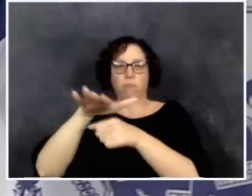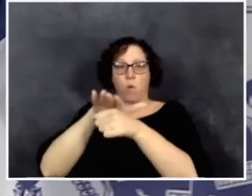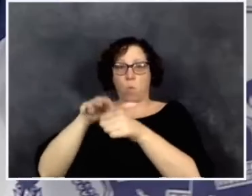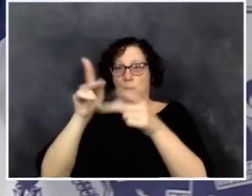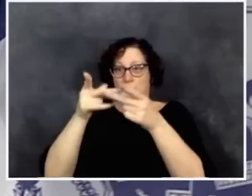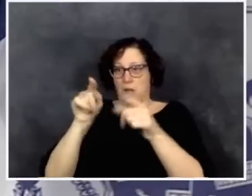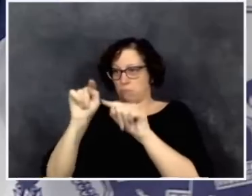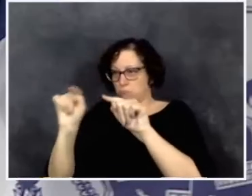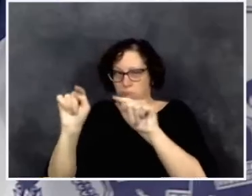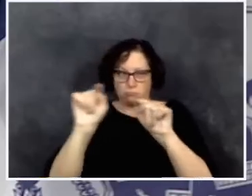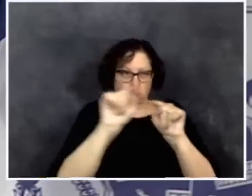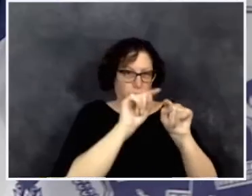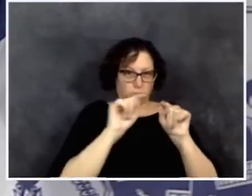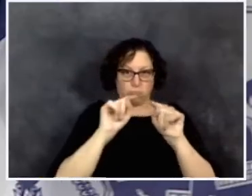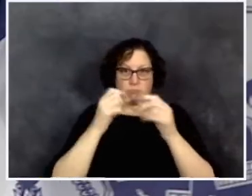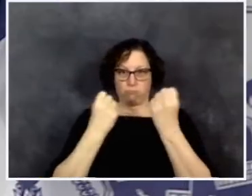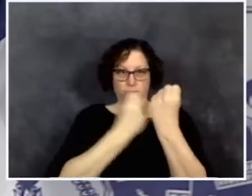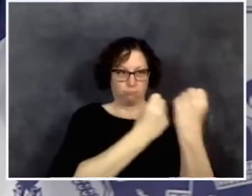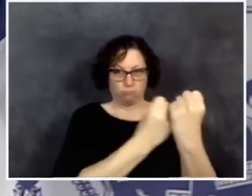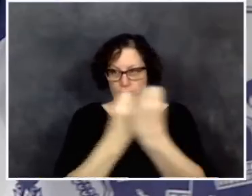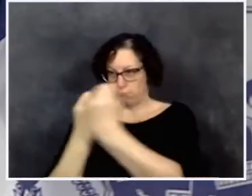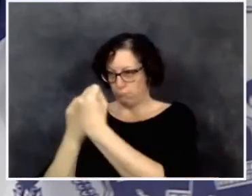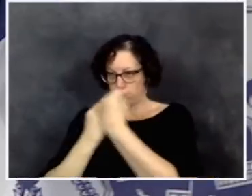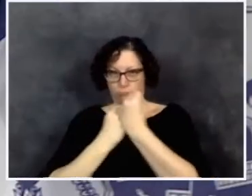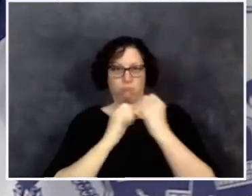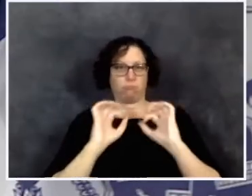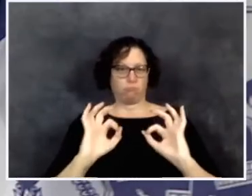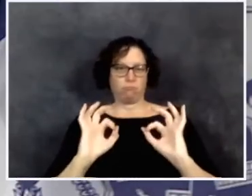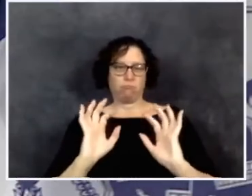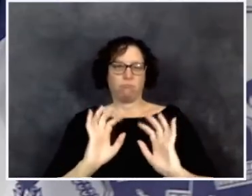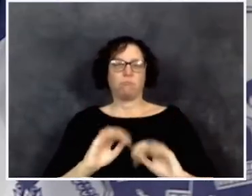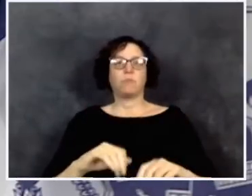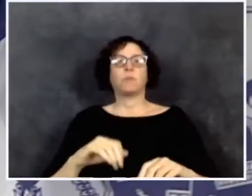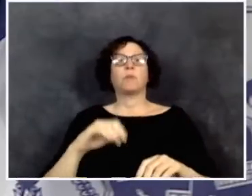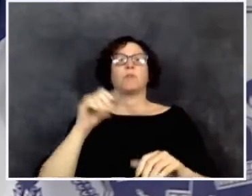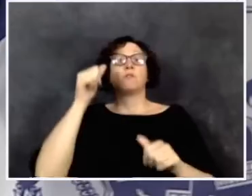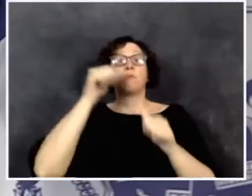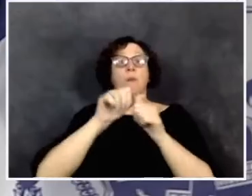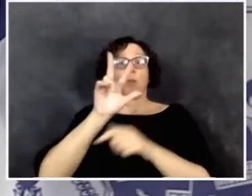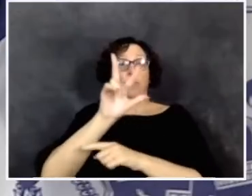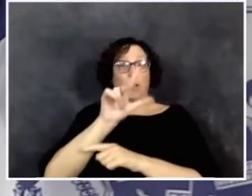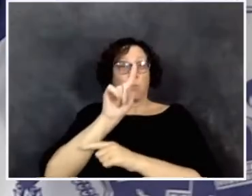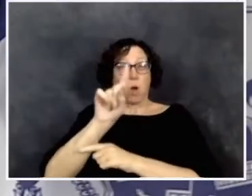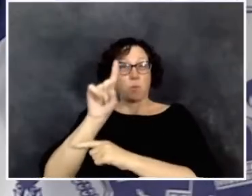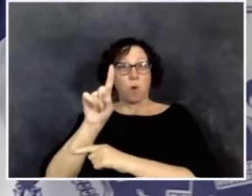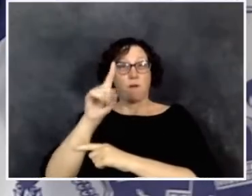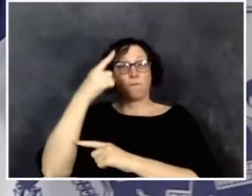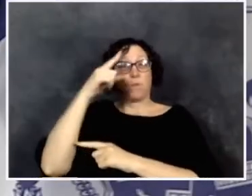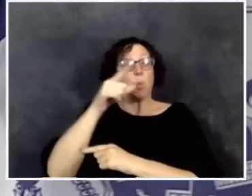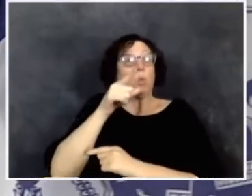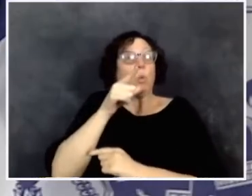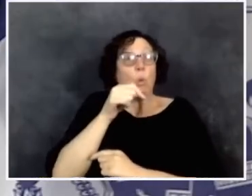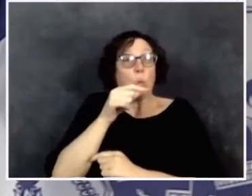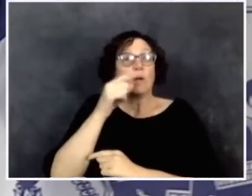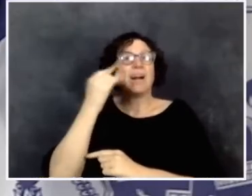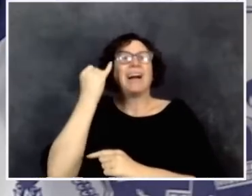311 because you can't get out, you don't have the ability to go shopping, and that hasn't worked for any reason, but you are